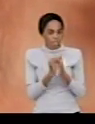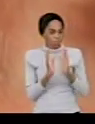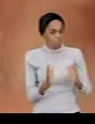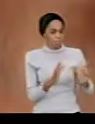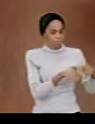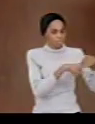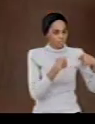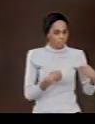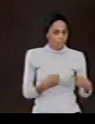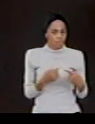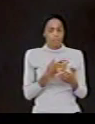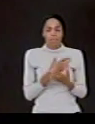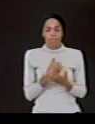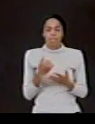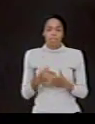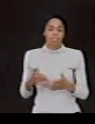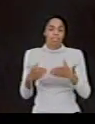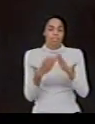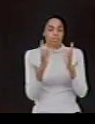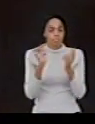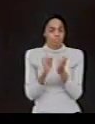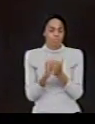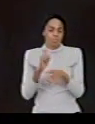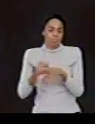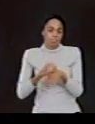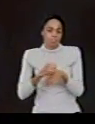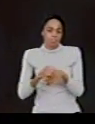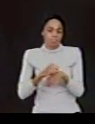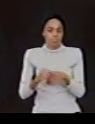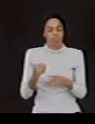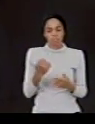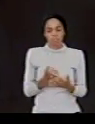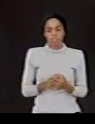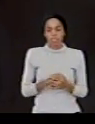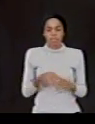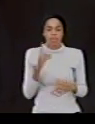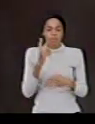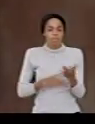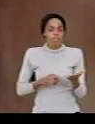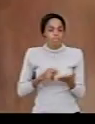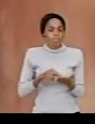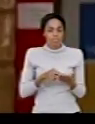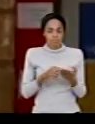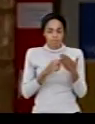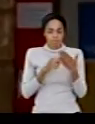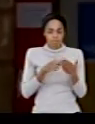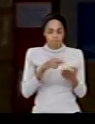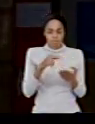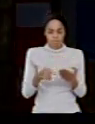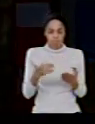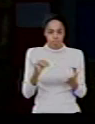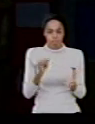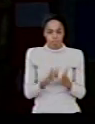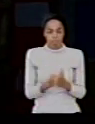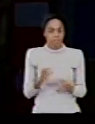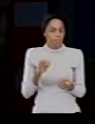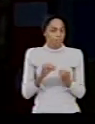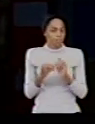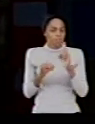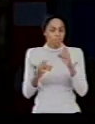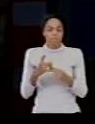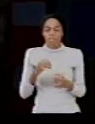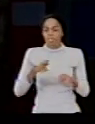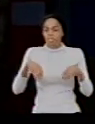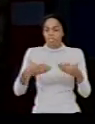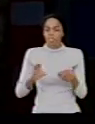you together in that follow-up exercise. What's the result of such a thing? Number one, it will give us strong,